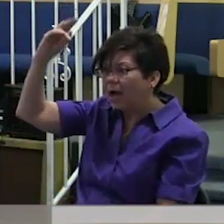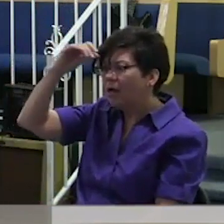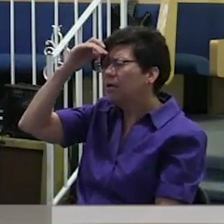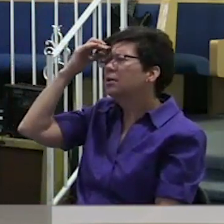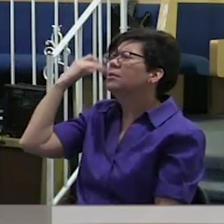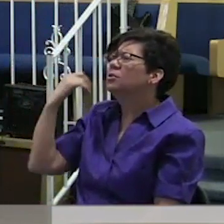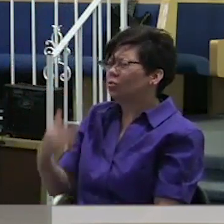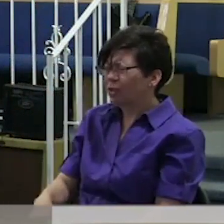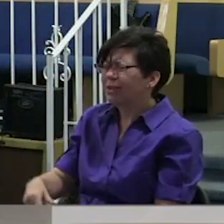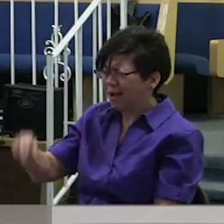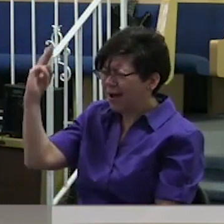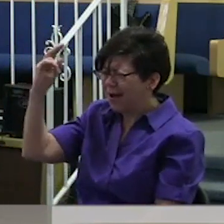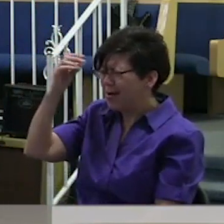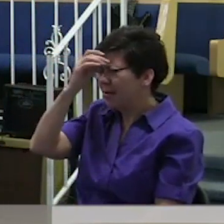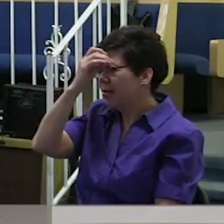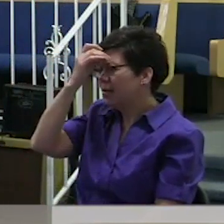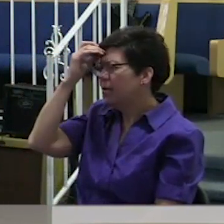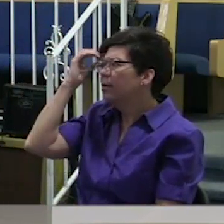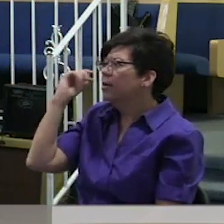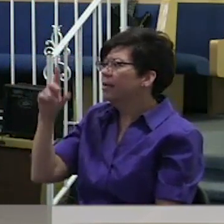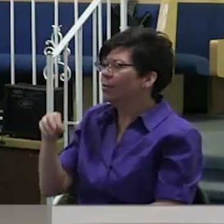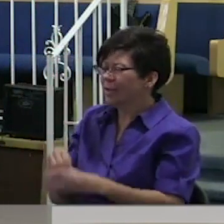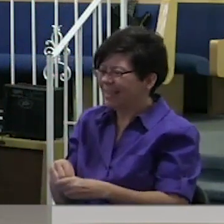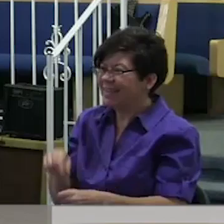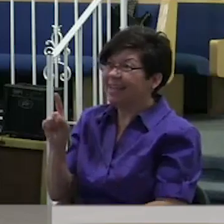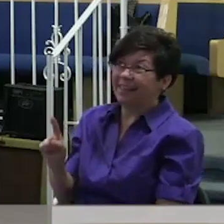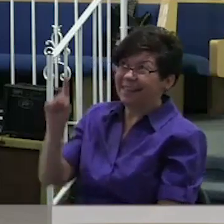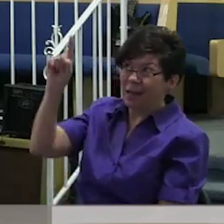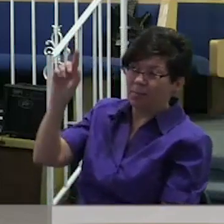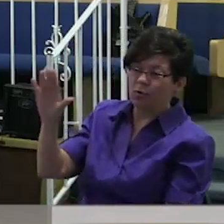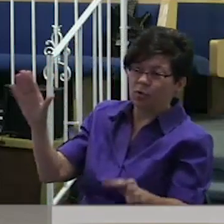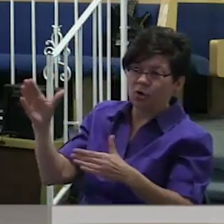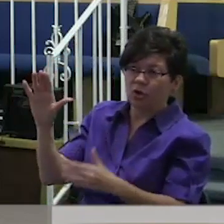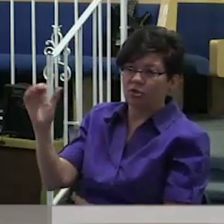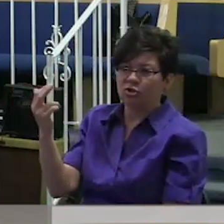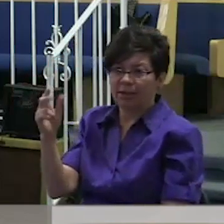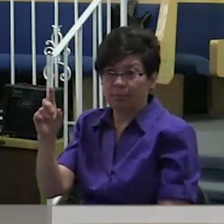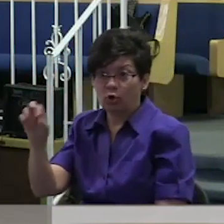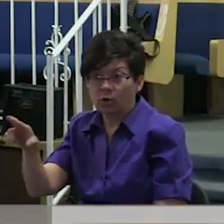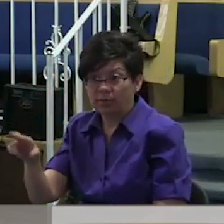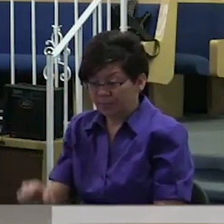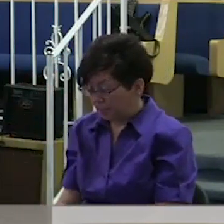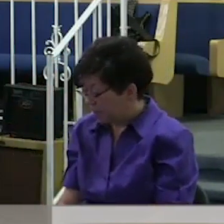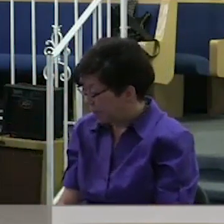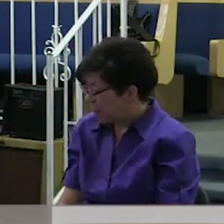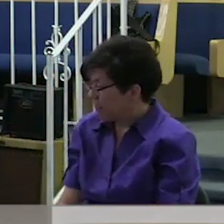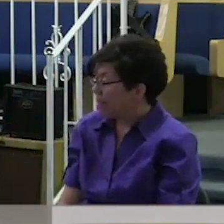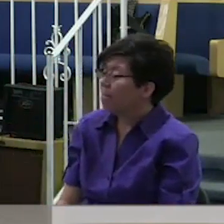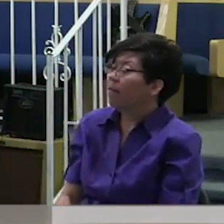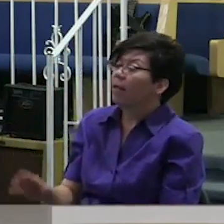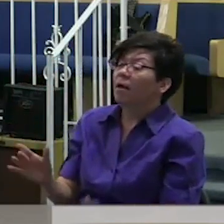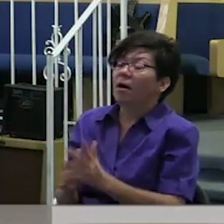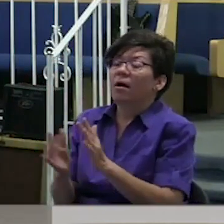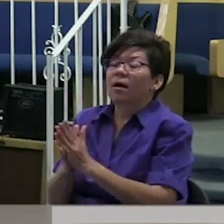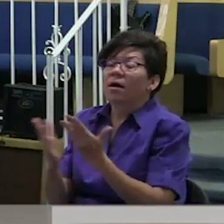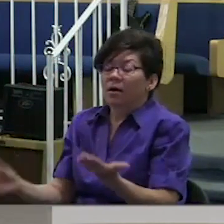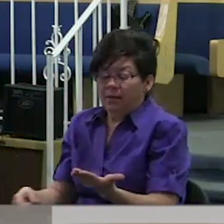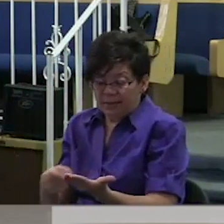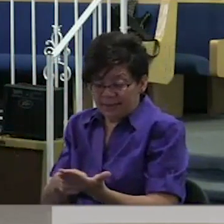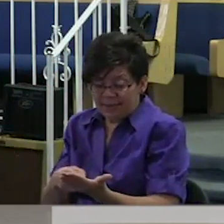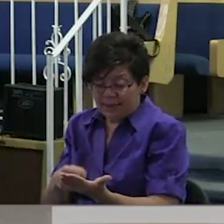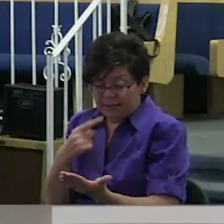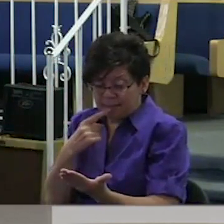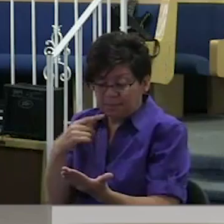quite high as they were in this upper chamber. Hallelujah. And the Bible goes on to tell